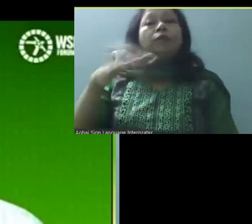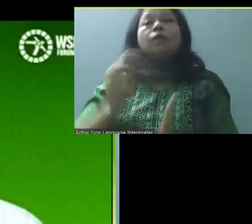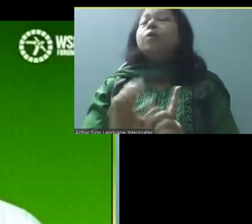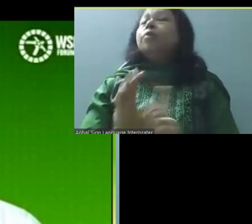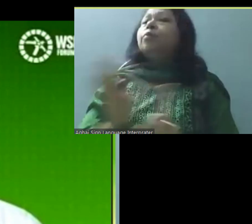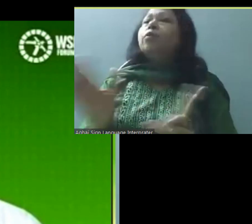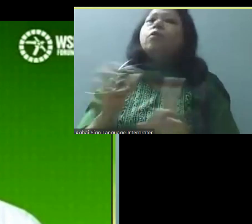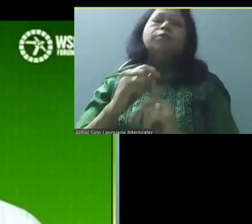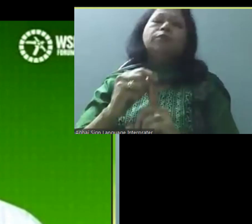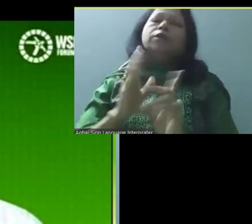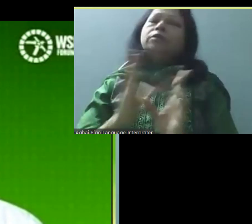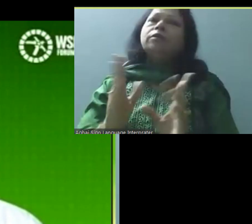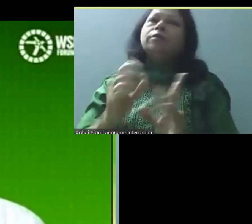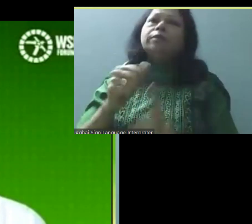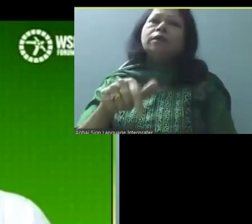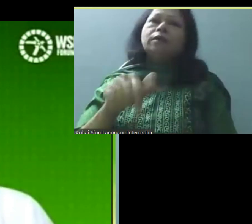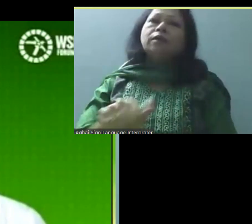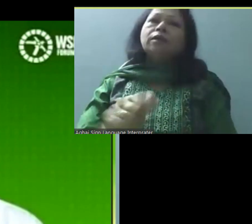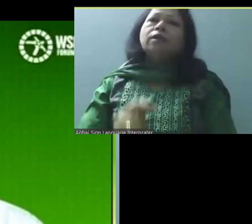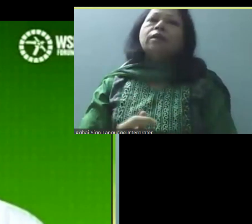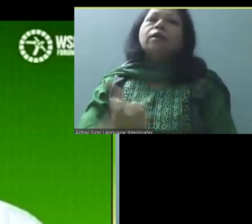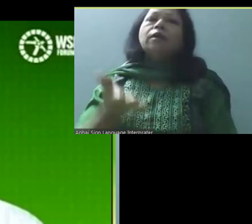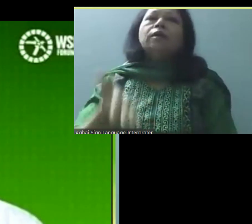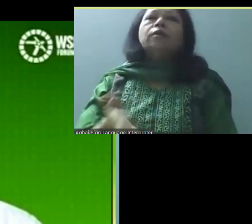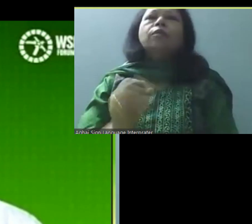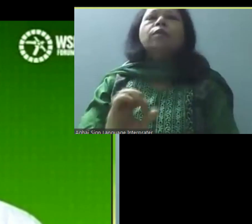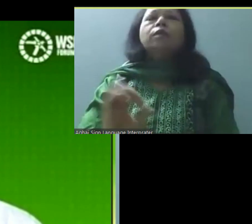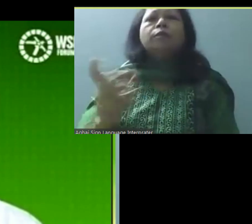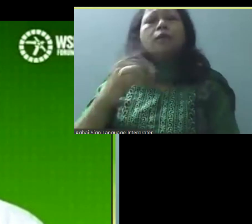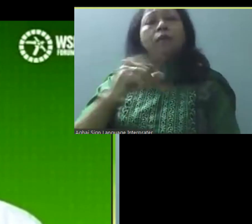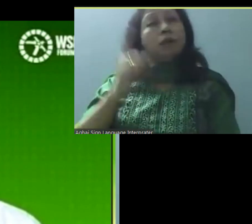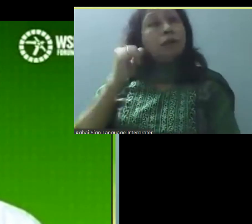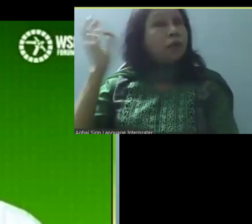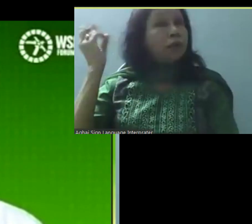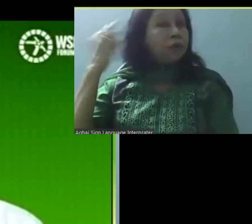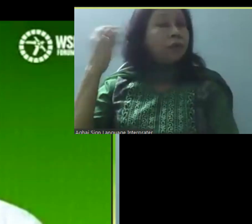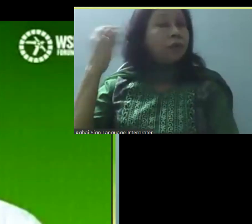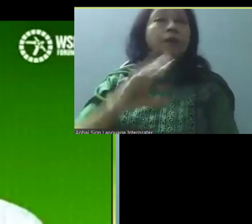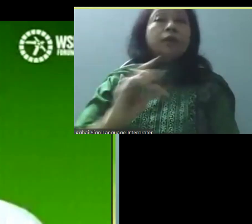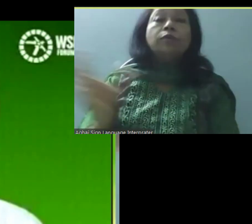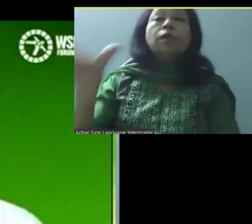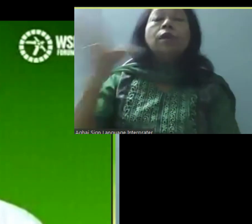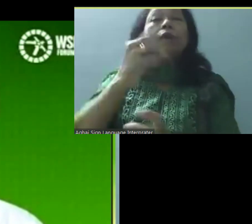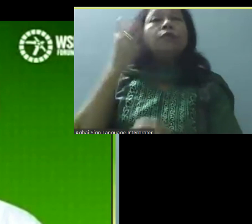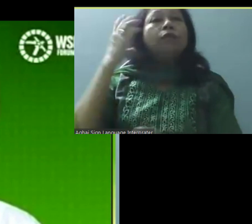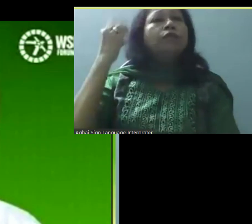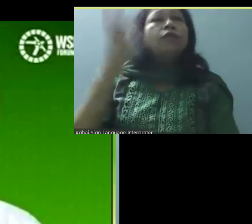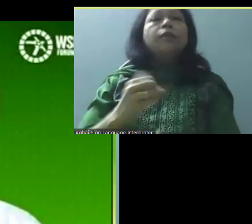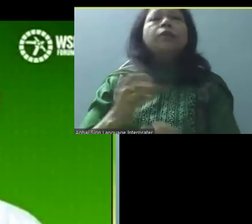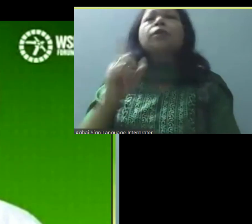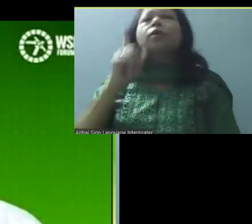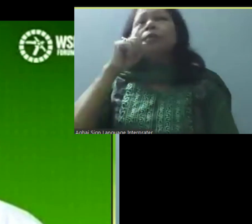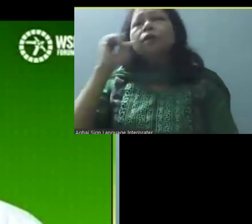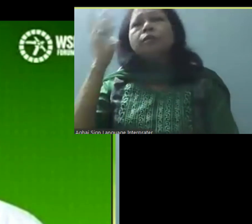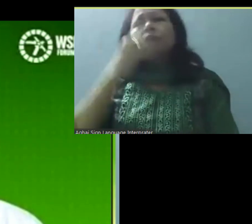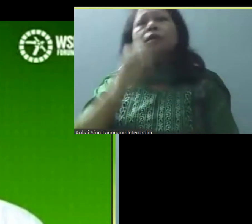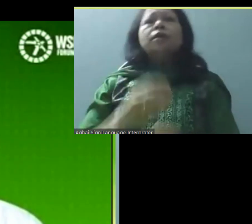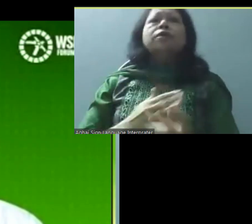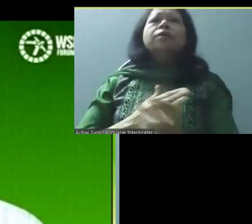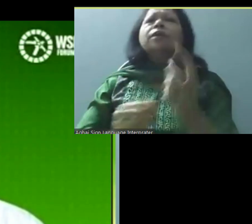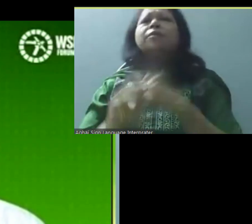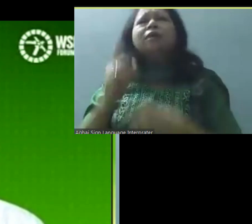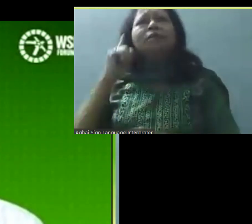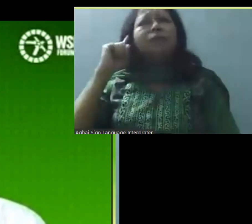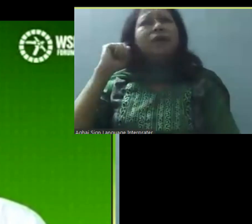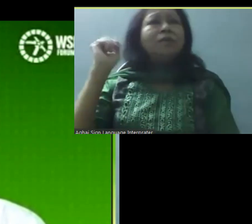importantly, that is we need to listen to and incorporate the voices of people with disabilities to